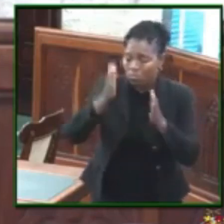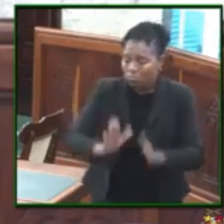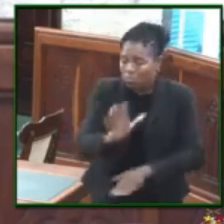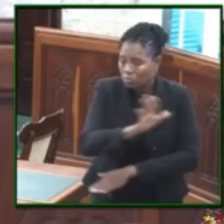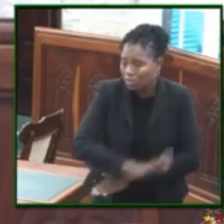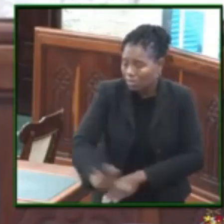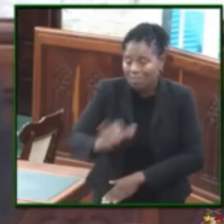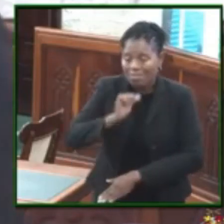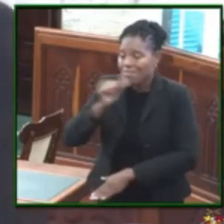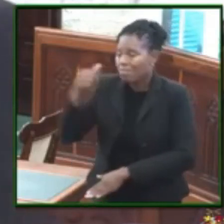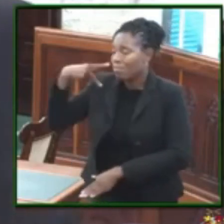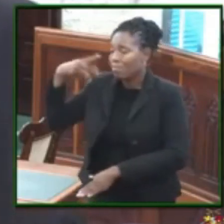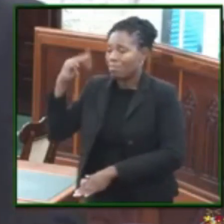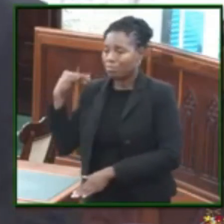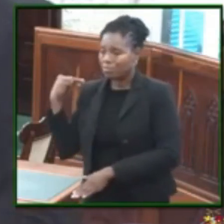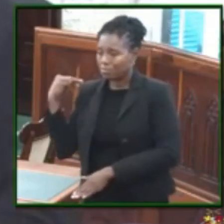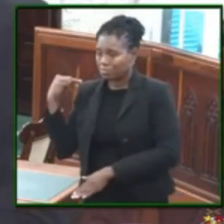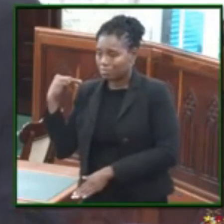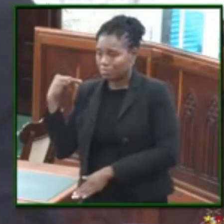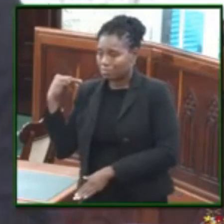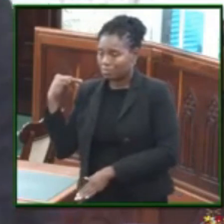to the Prime Minister.